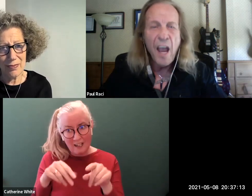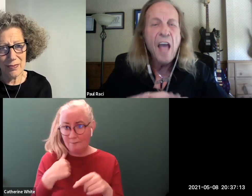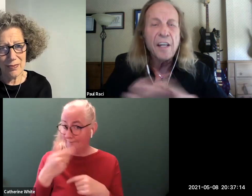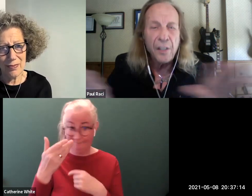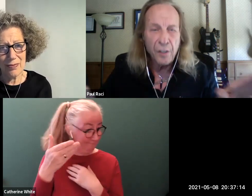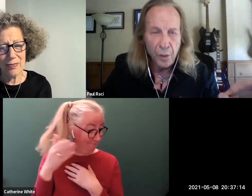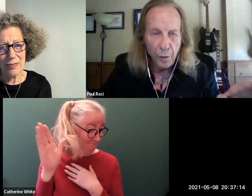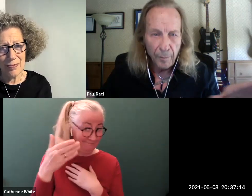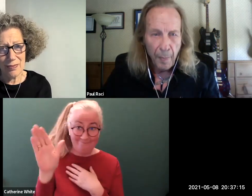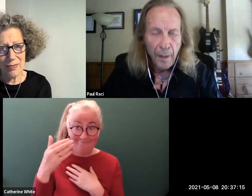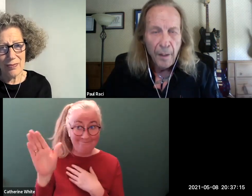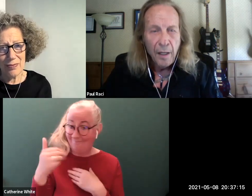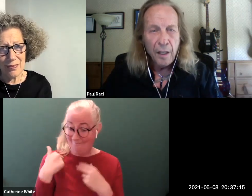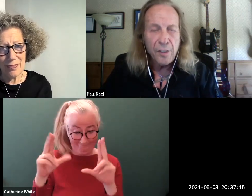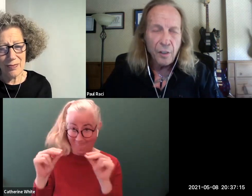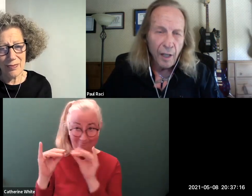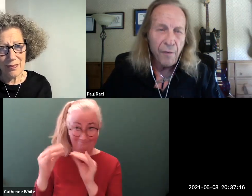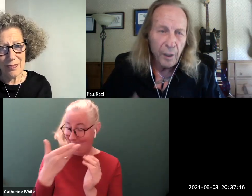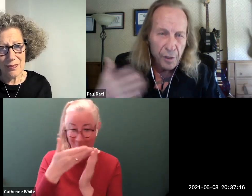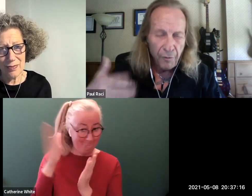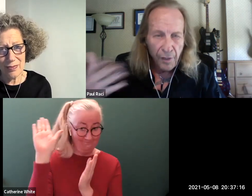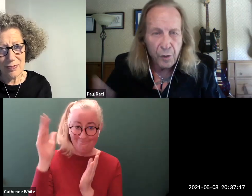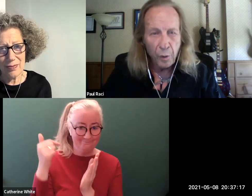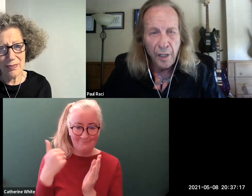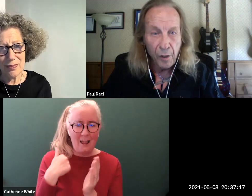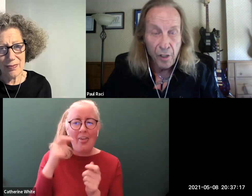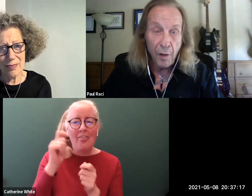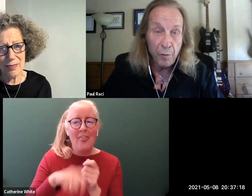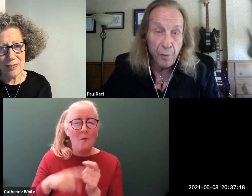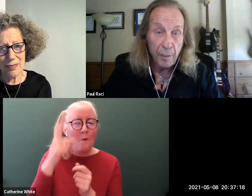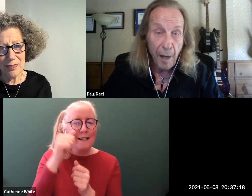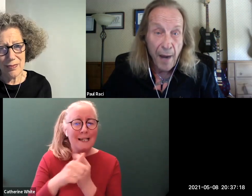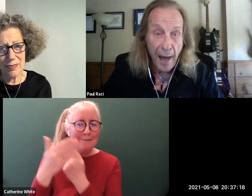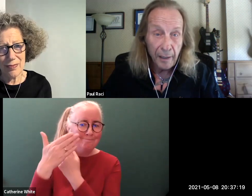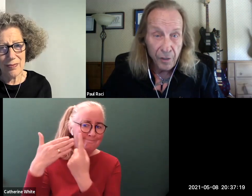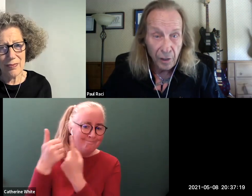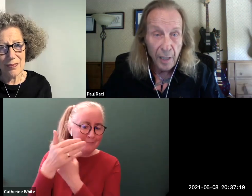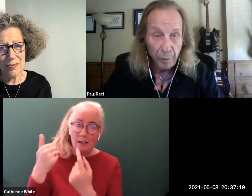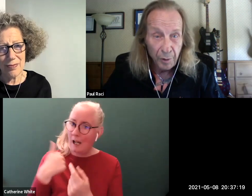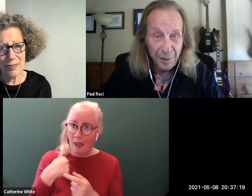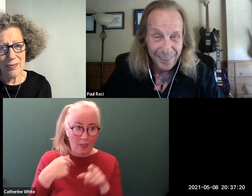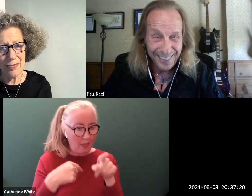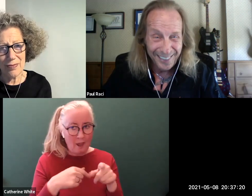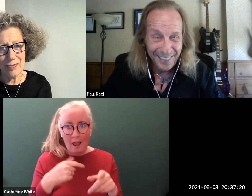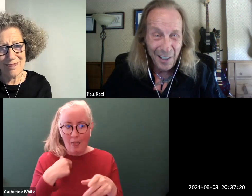to have anything to do with it until I finally was convinced one day because I was breaking my back as a